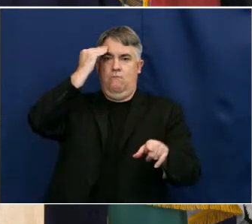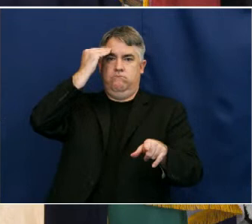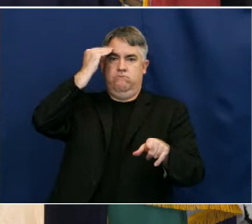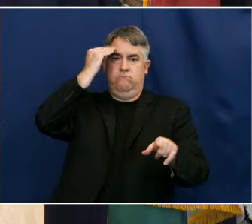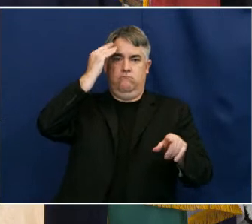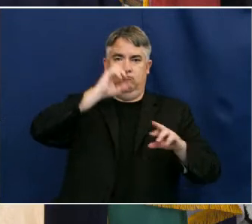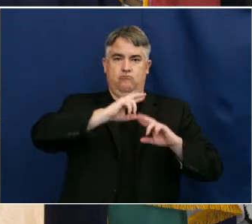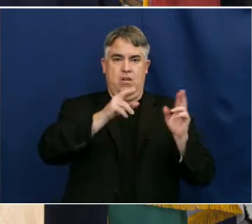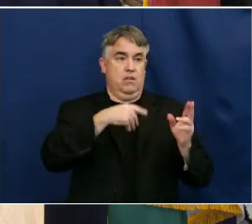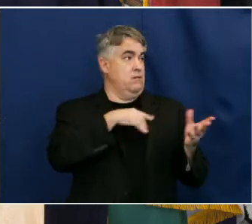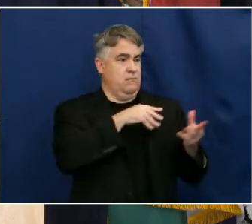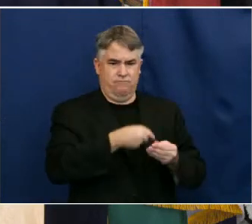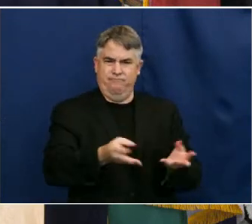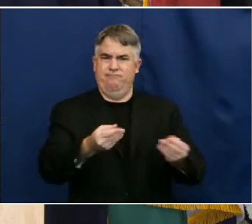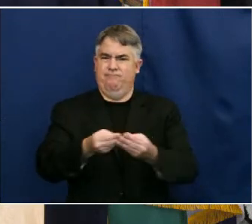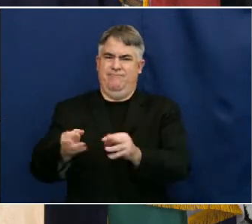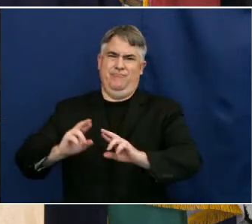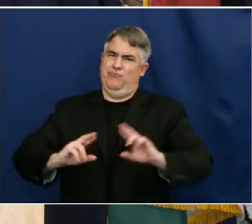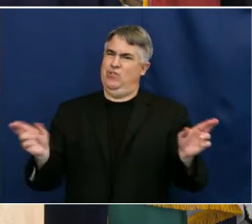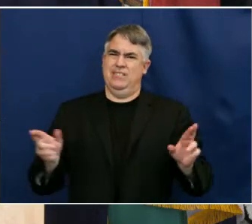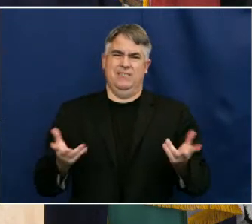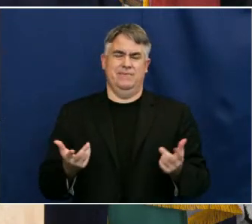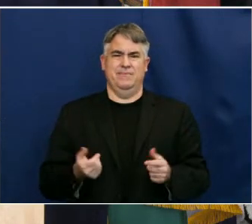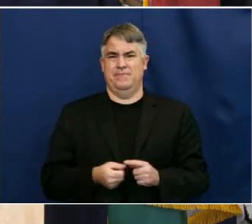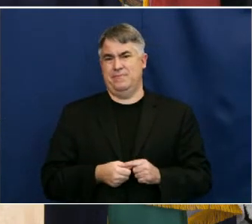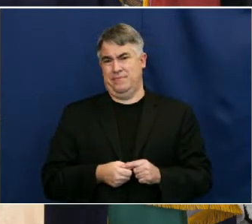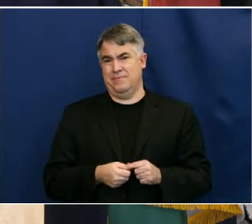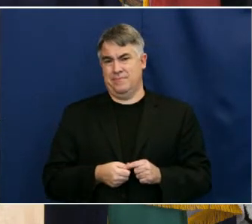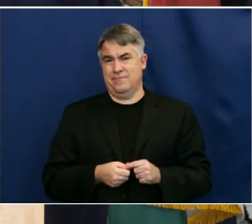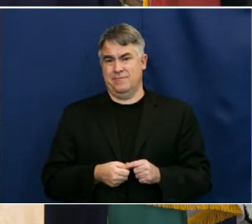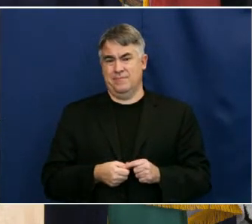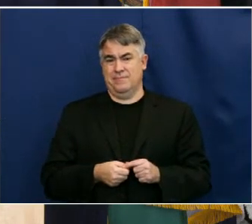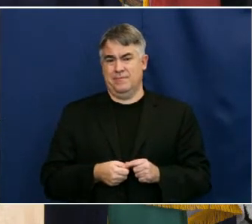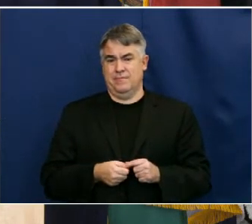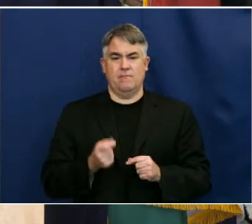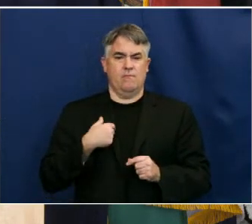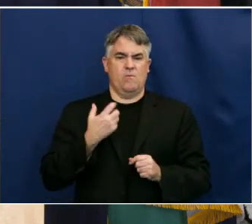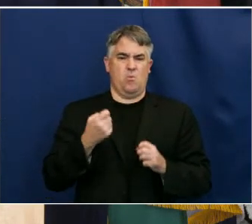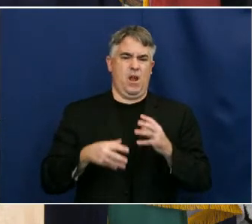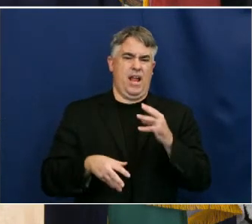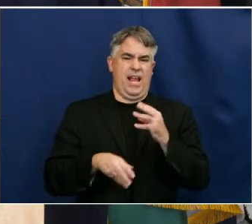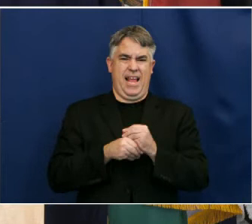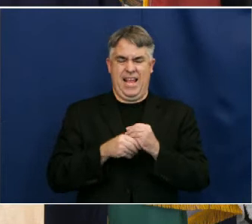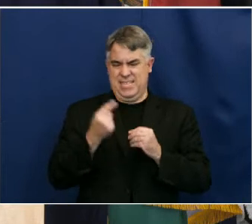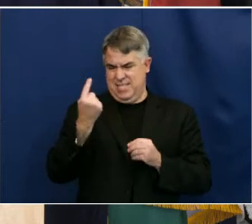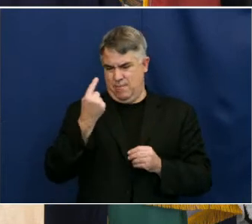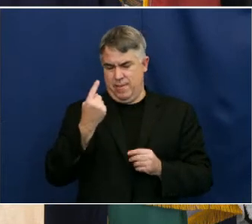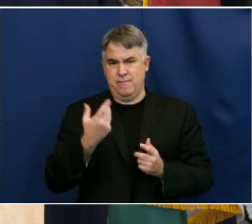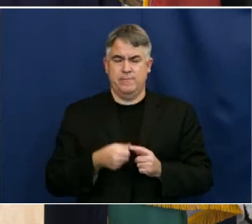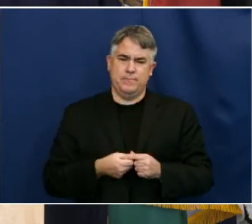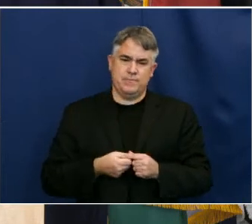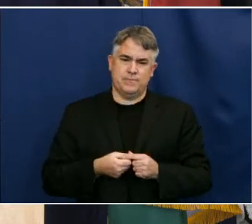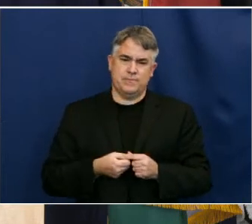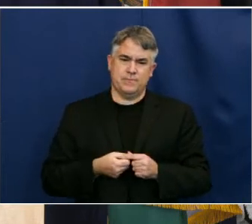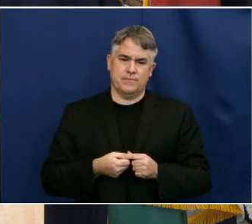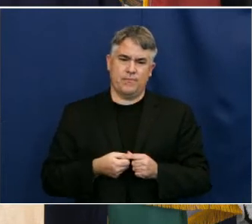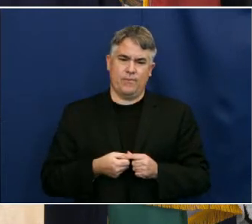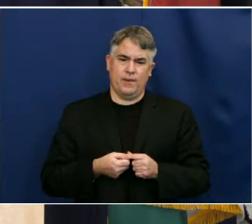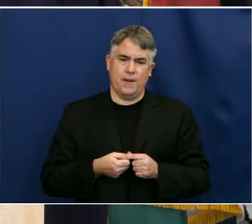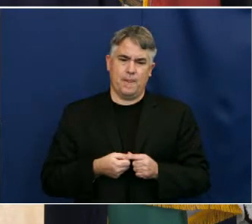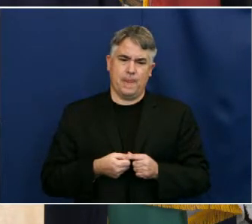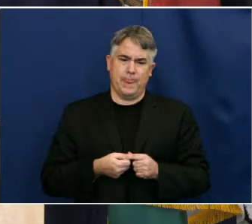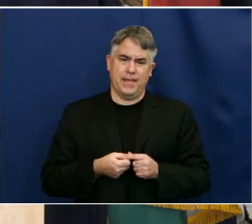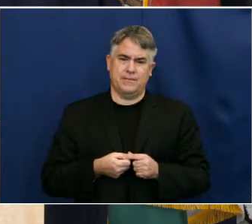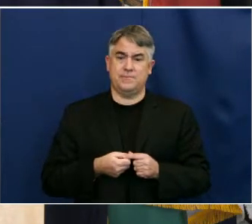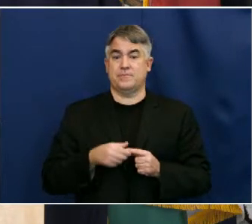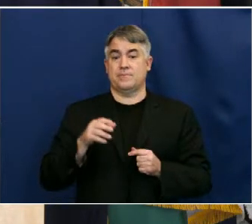are able to make their appointments. And so I do want to mention, and I'll mention this during my Spanish remarks, I'll share some of the PSAs. PSAs